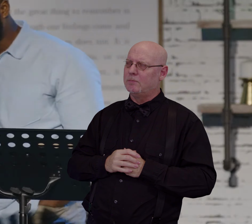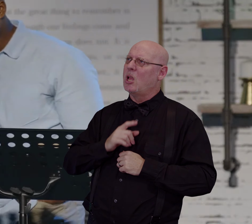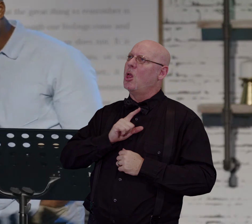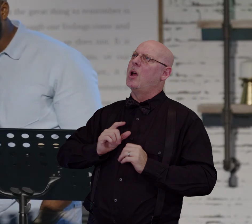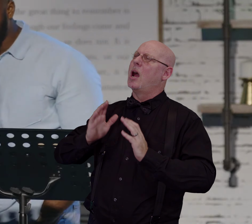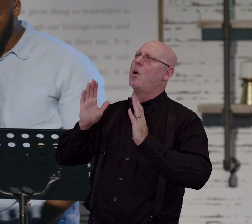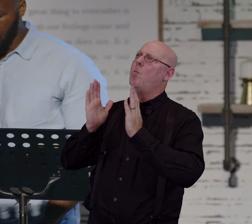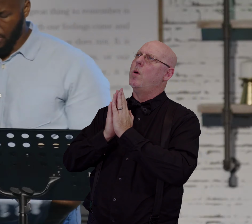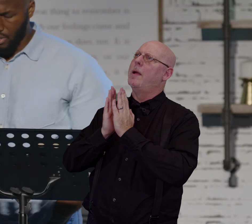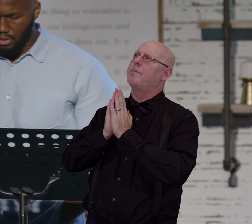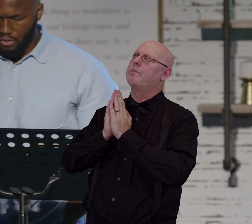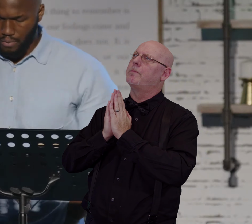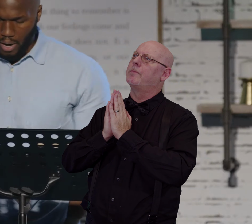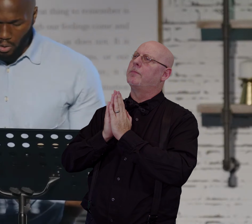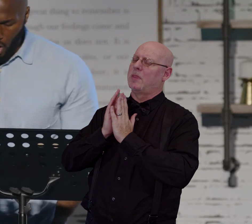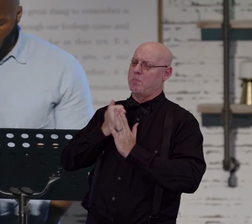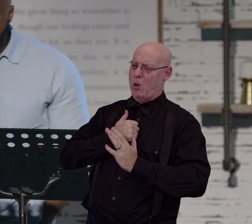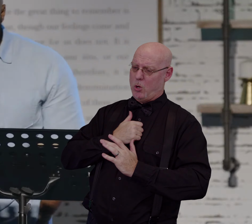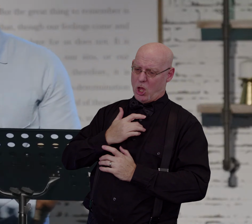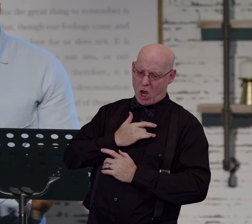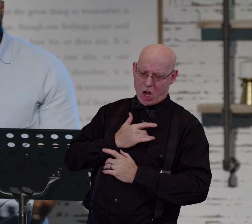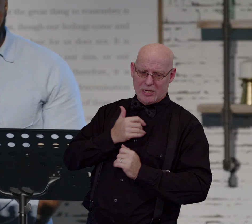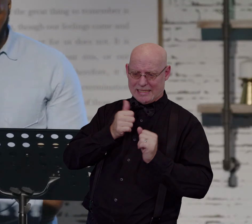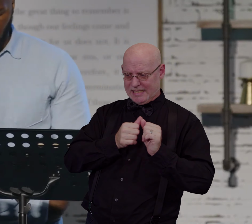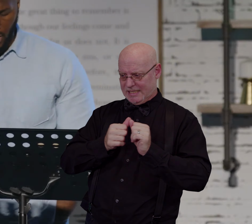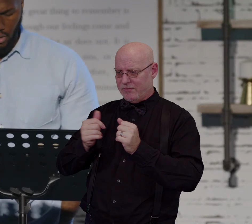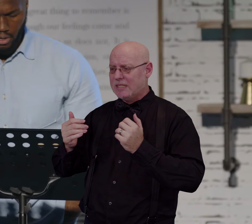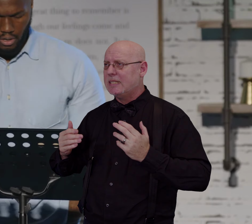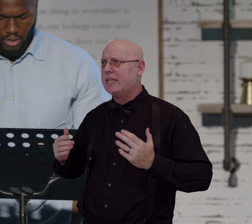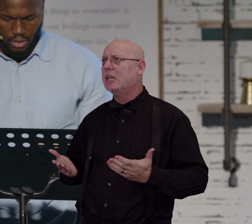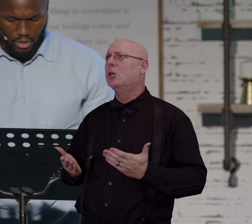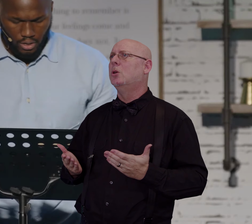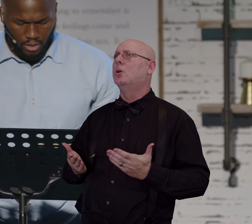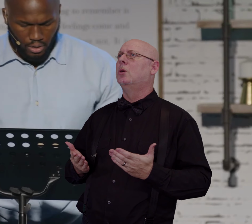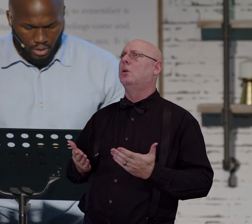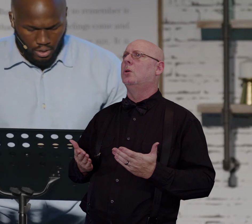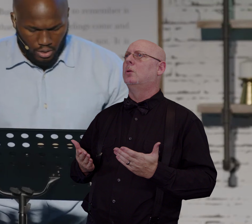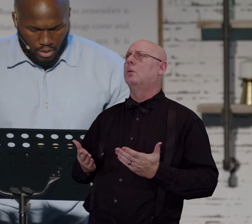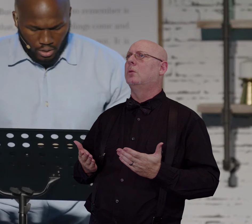So Lord, I pray for my own heart and for each of us sitting here